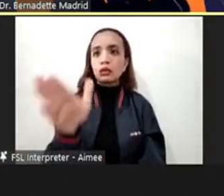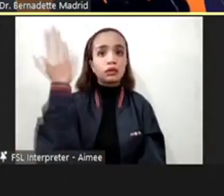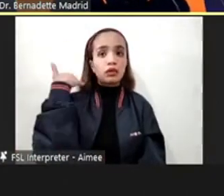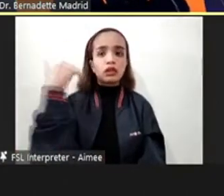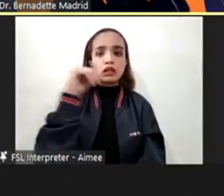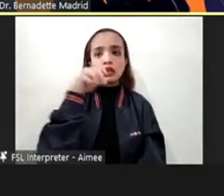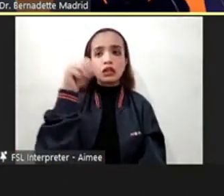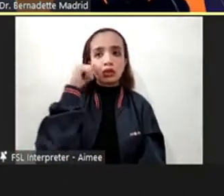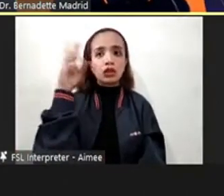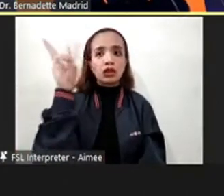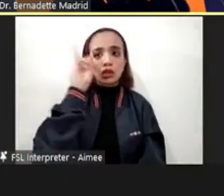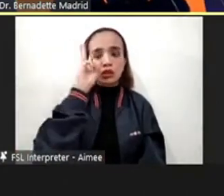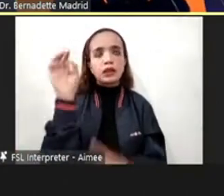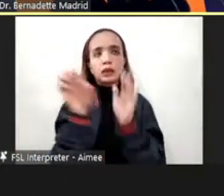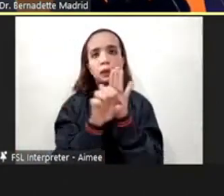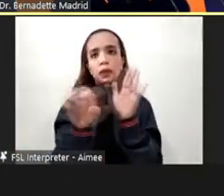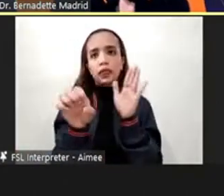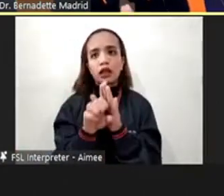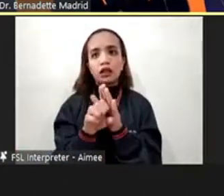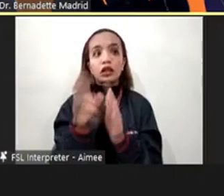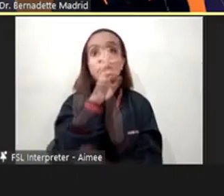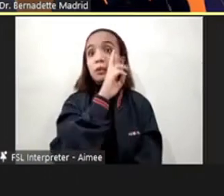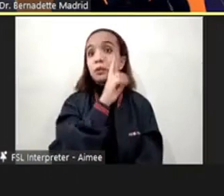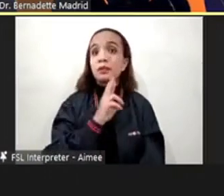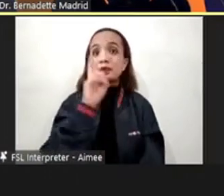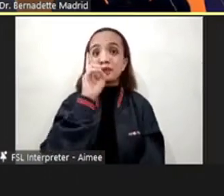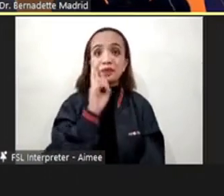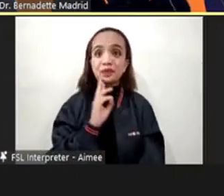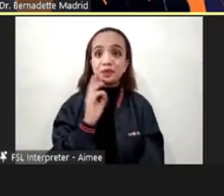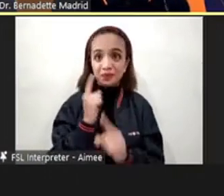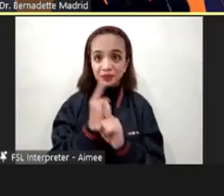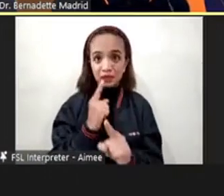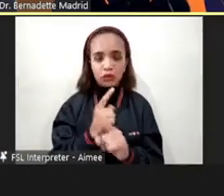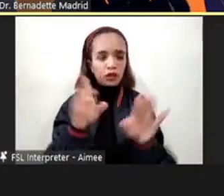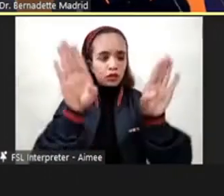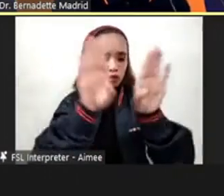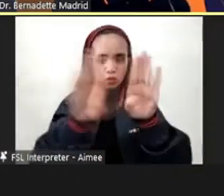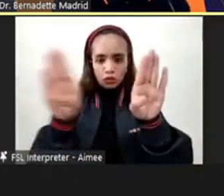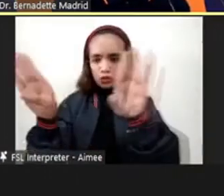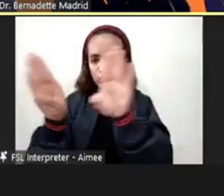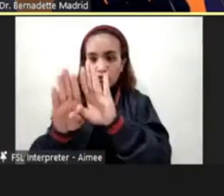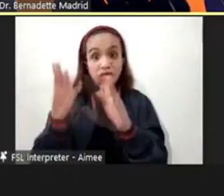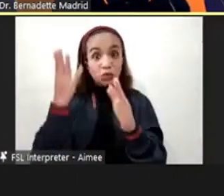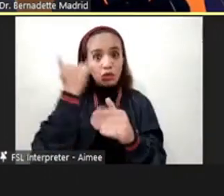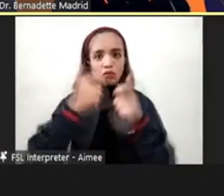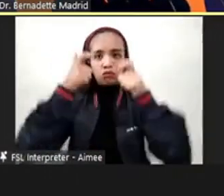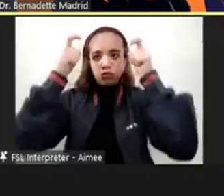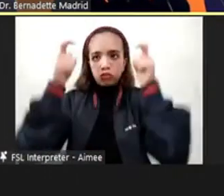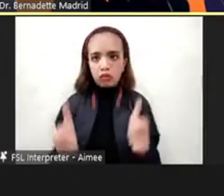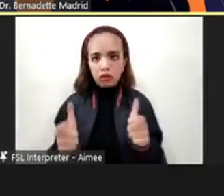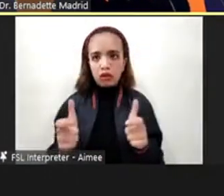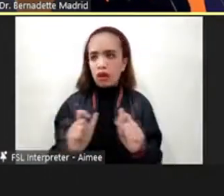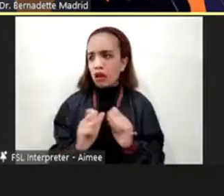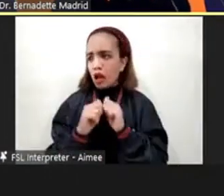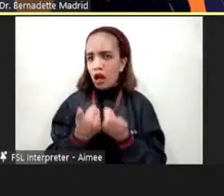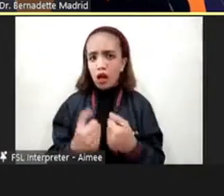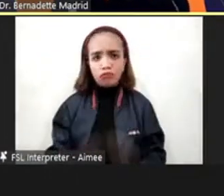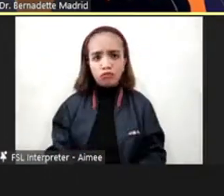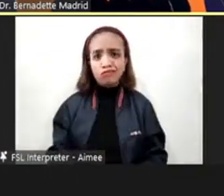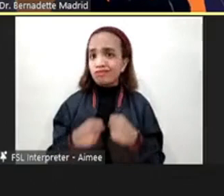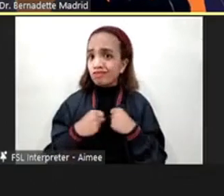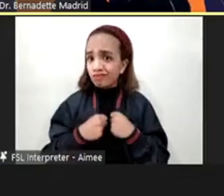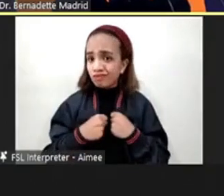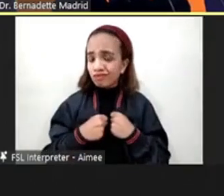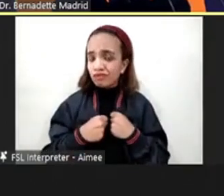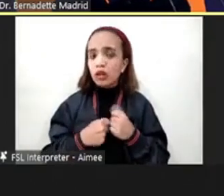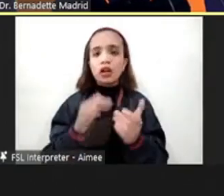mga restaurants, di ba? Nagsarado dahil nag-lockdown. So how will they survive? So that's why marami